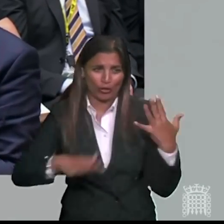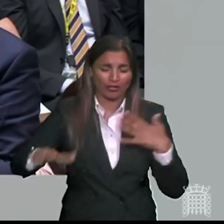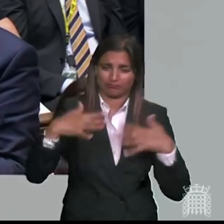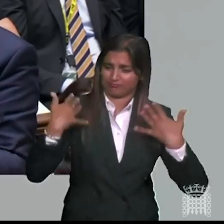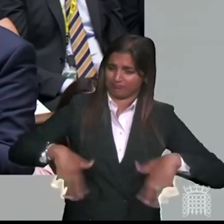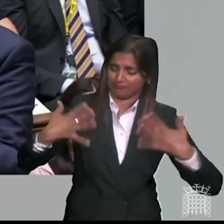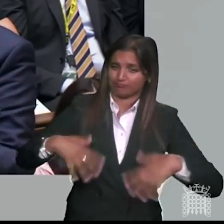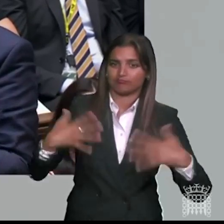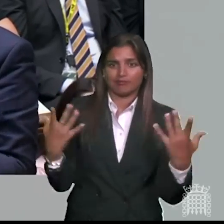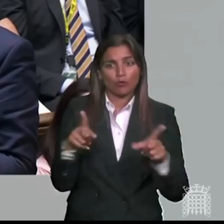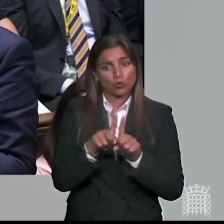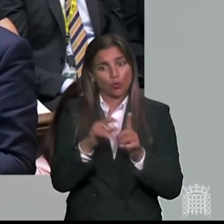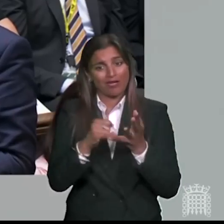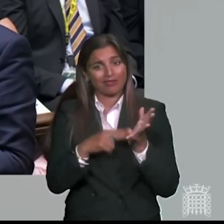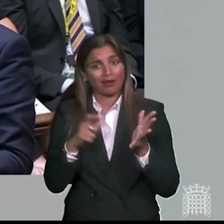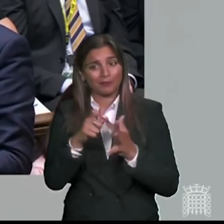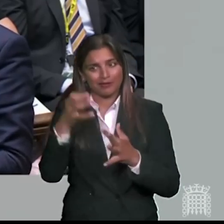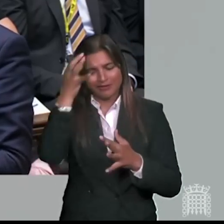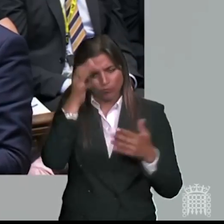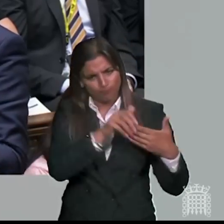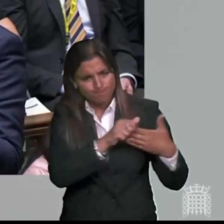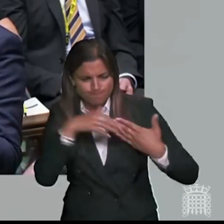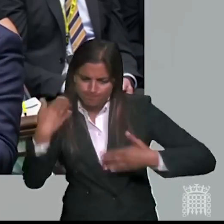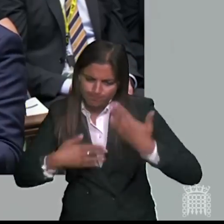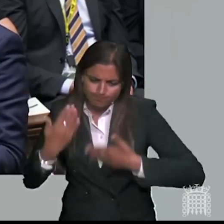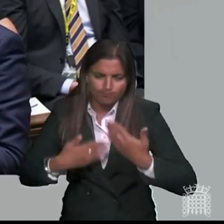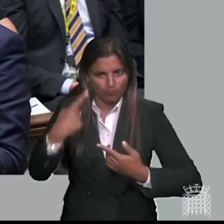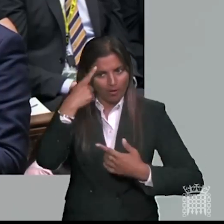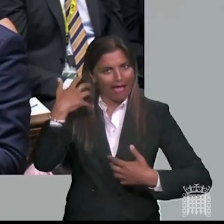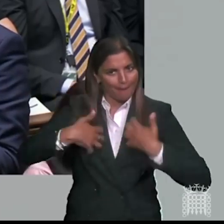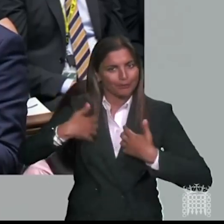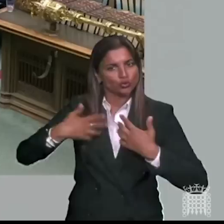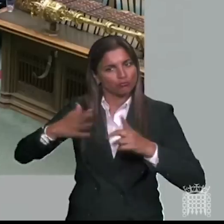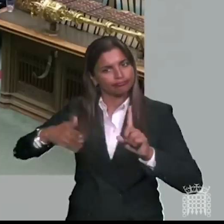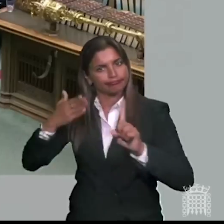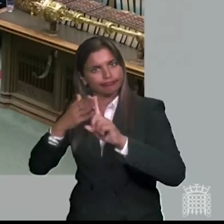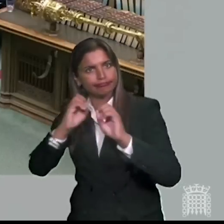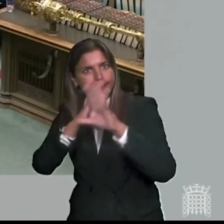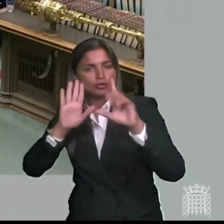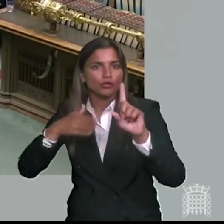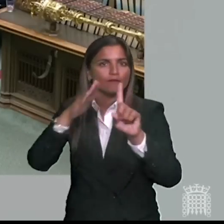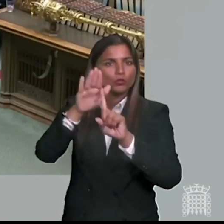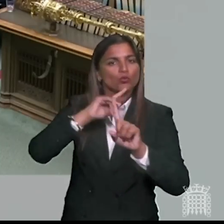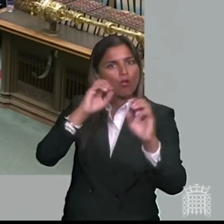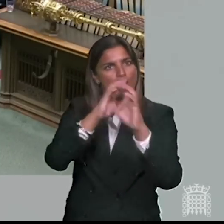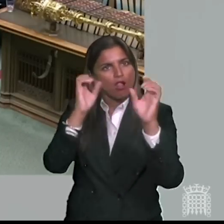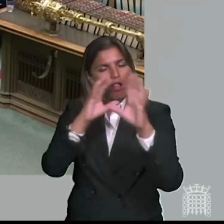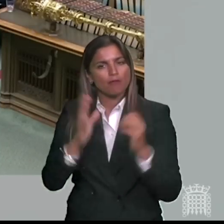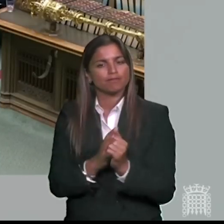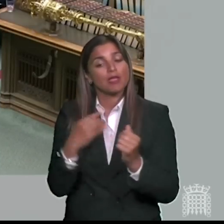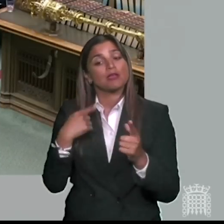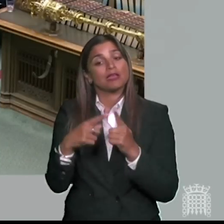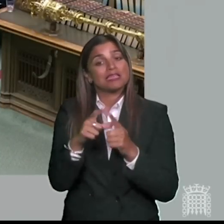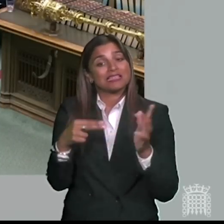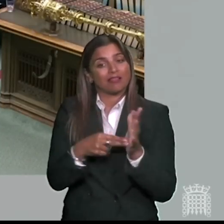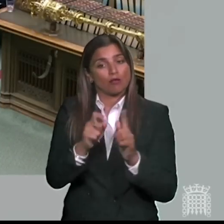leading the way, there is real ambition to deliver for the future. In order to continue our journey, the potential delivery of a world-class site by the Eden project in our